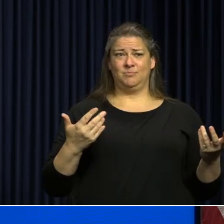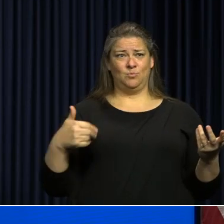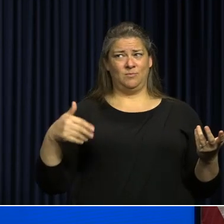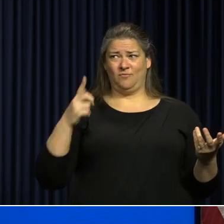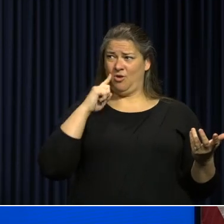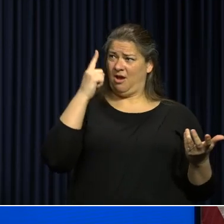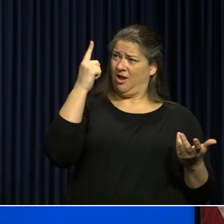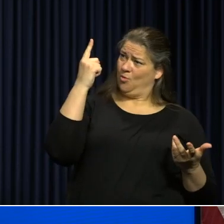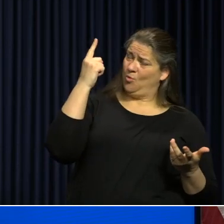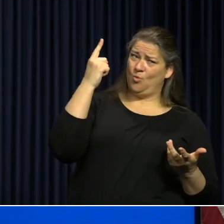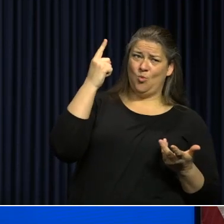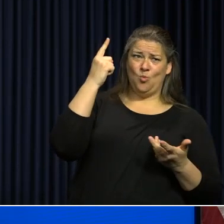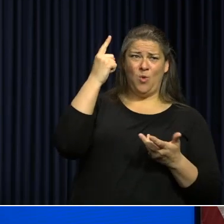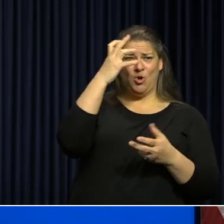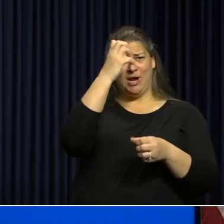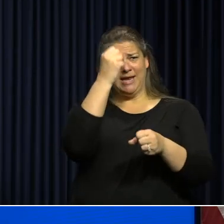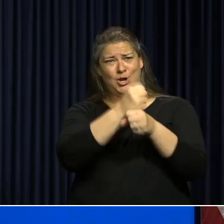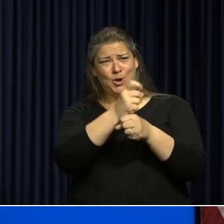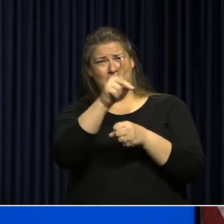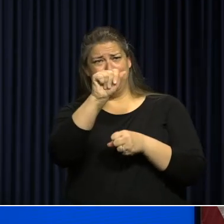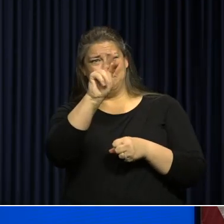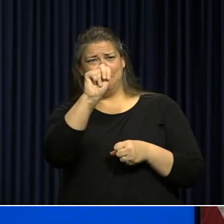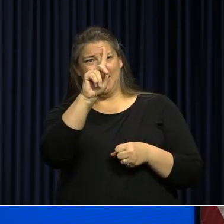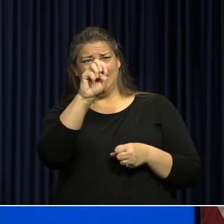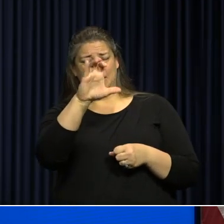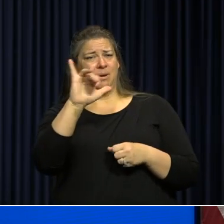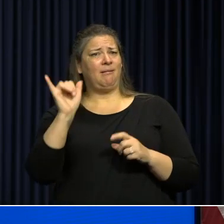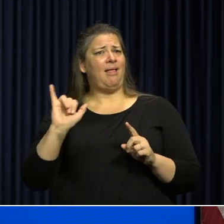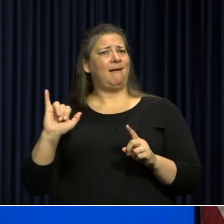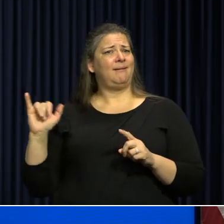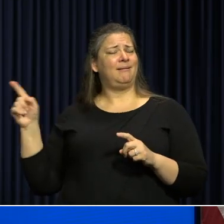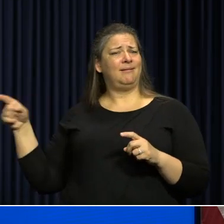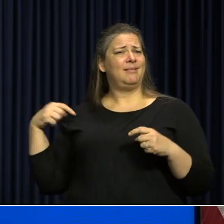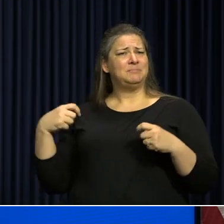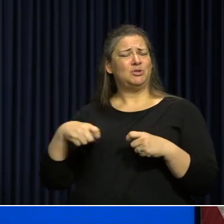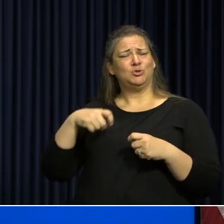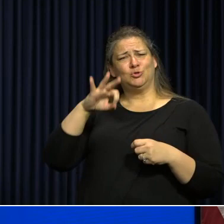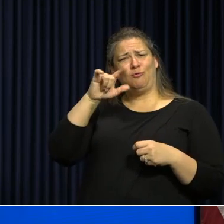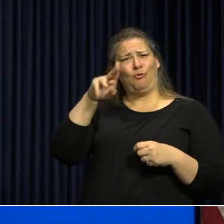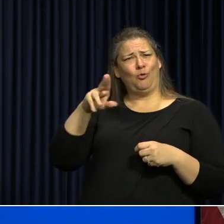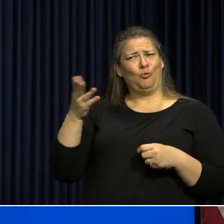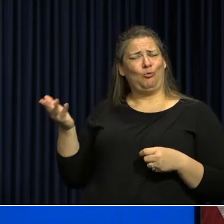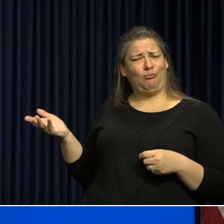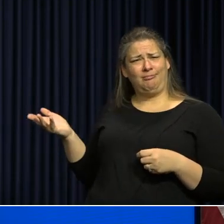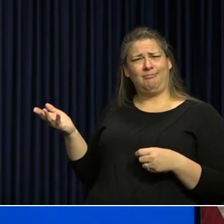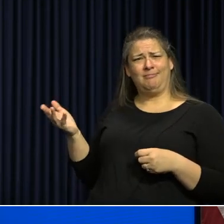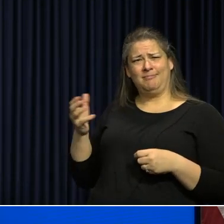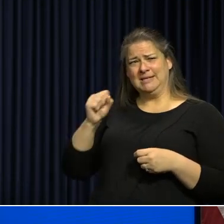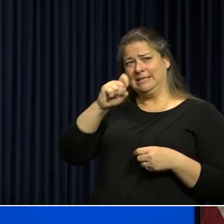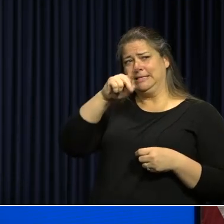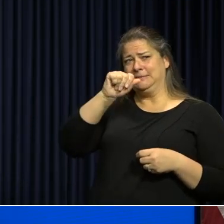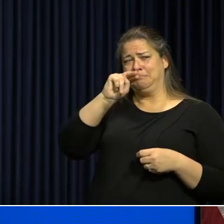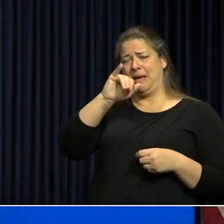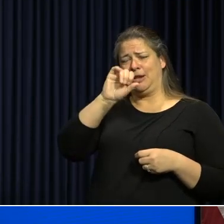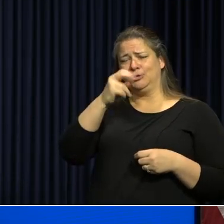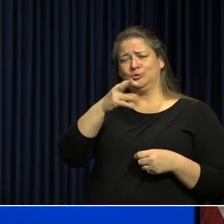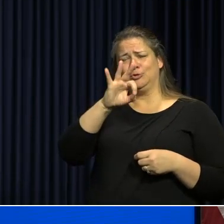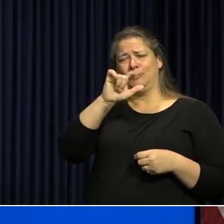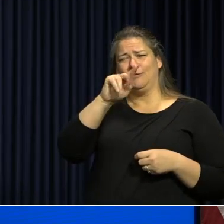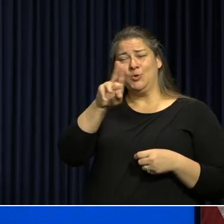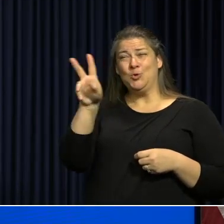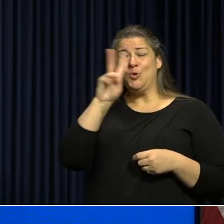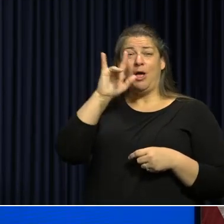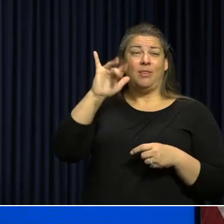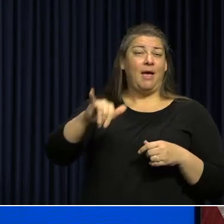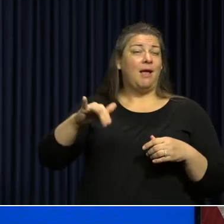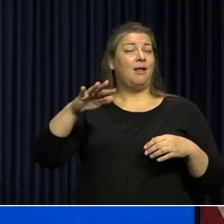100-year pandemic like the Spanish flu. And while history shows us, when we look at all those graphs